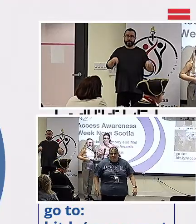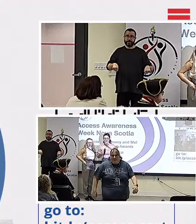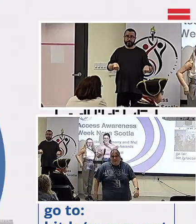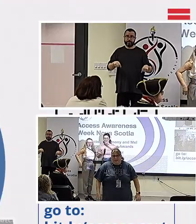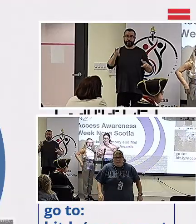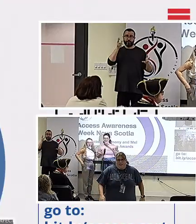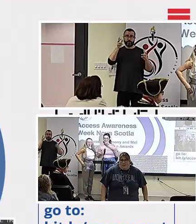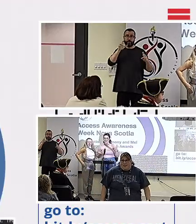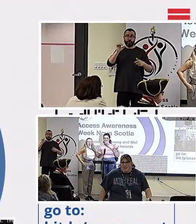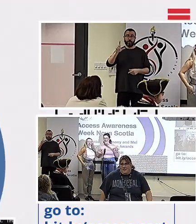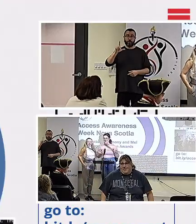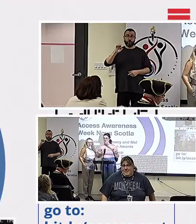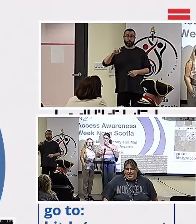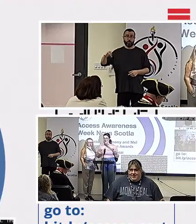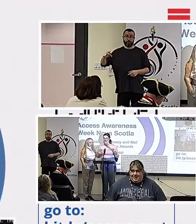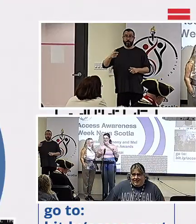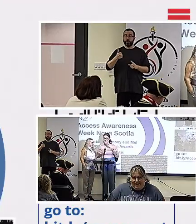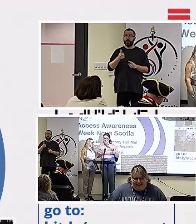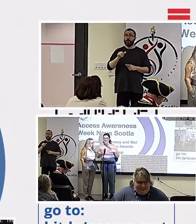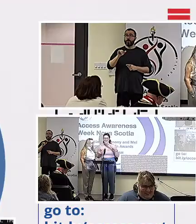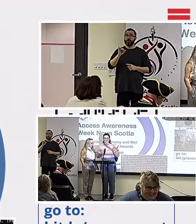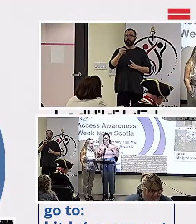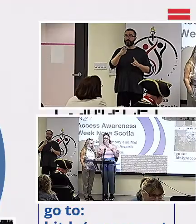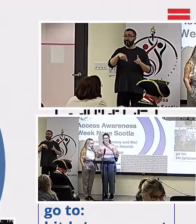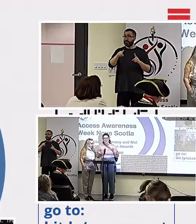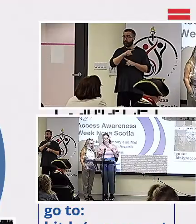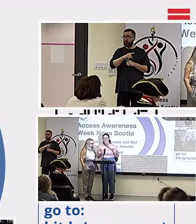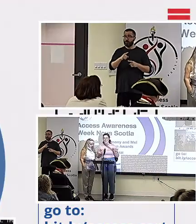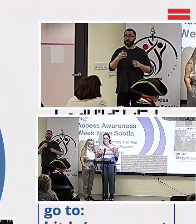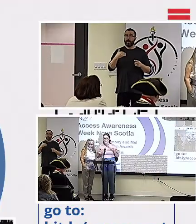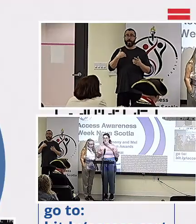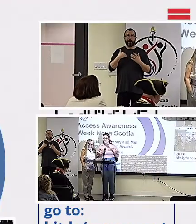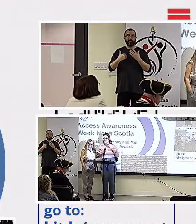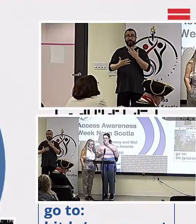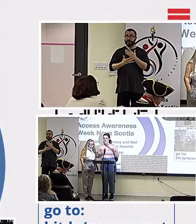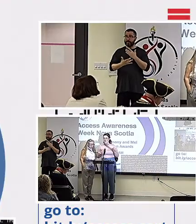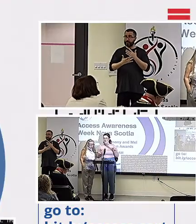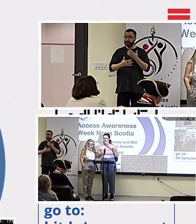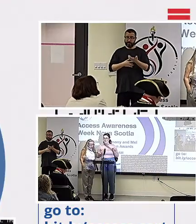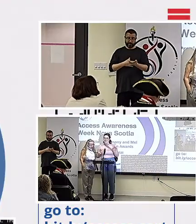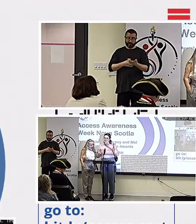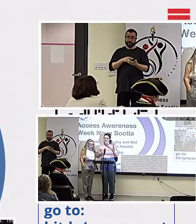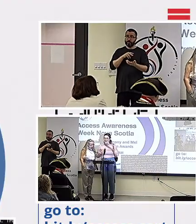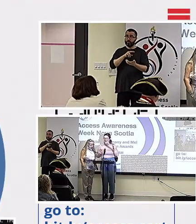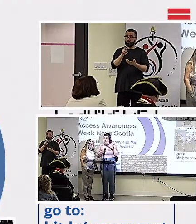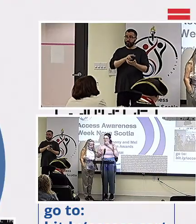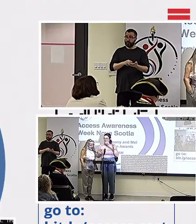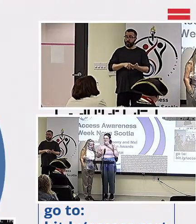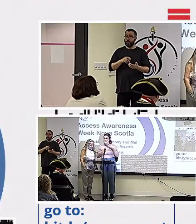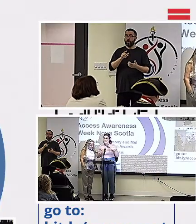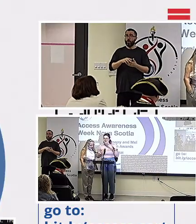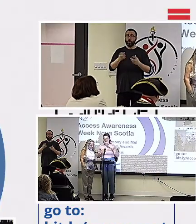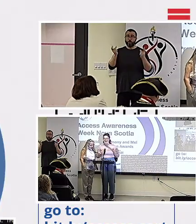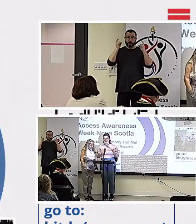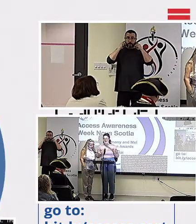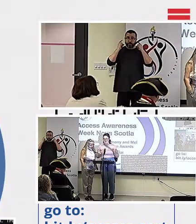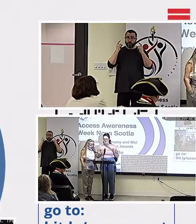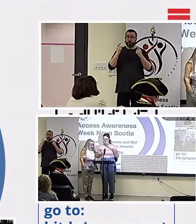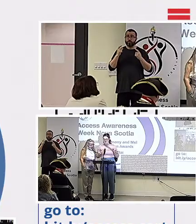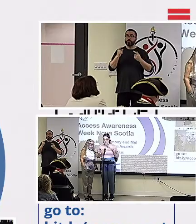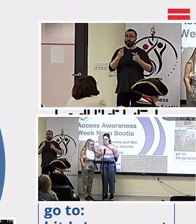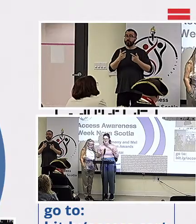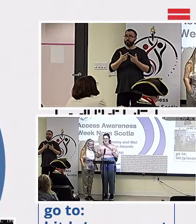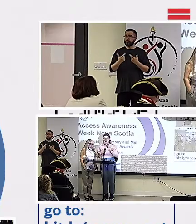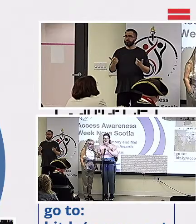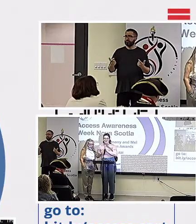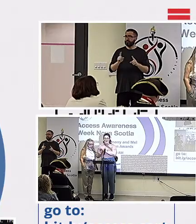anyone who has a T-Qual activated can use the hearing loop, or if you want to take headphone methods, you can take headphone method